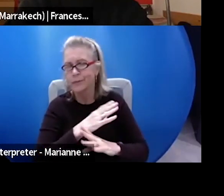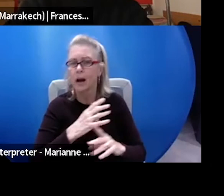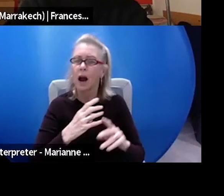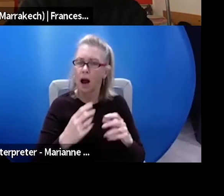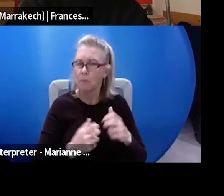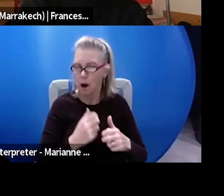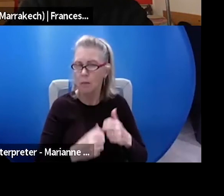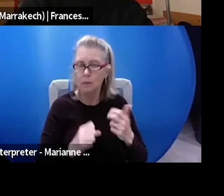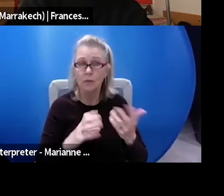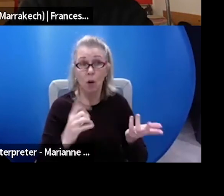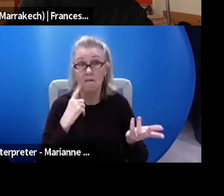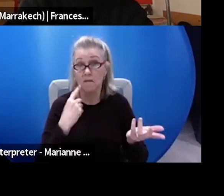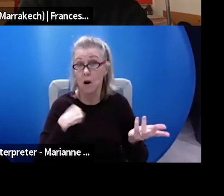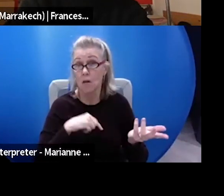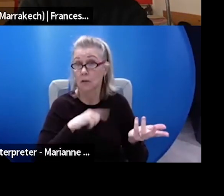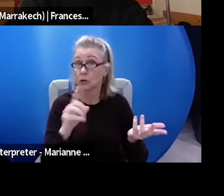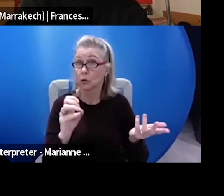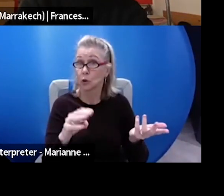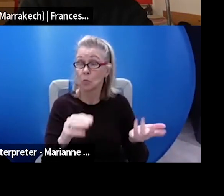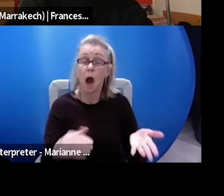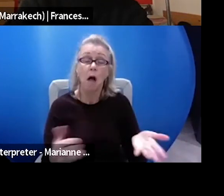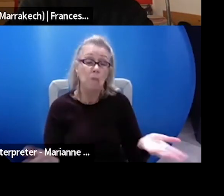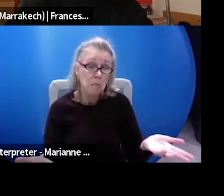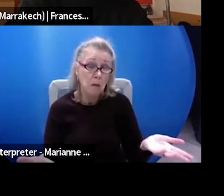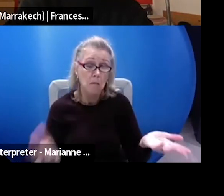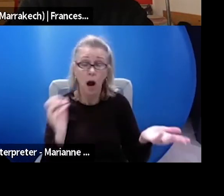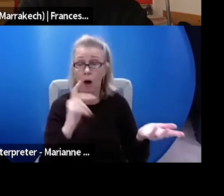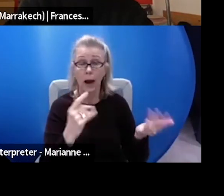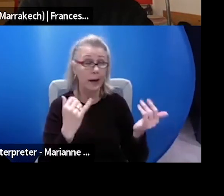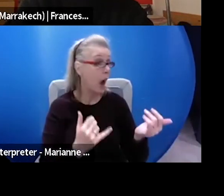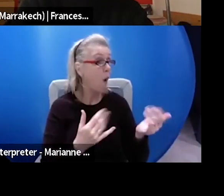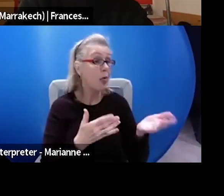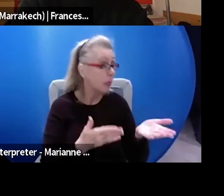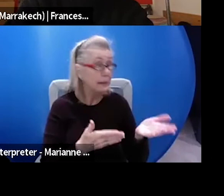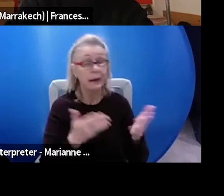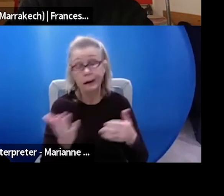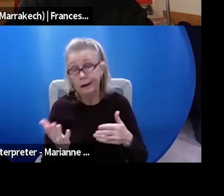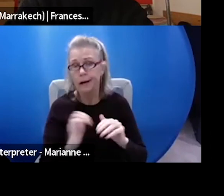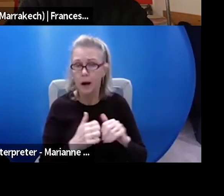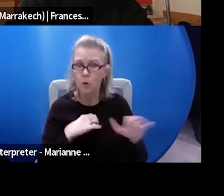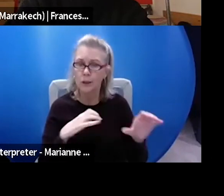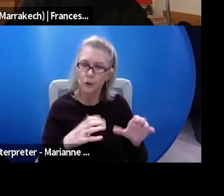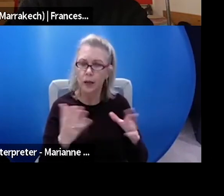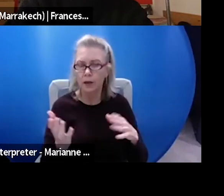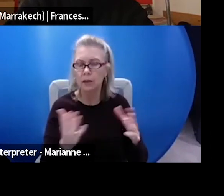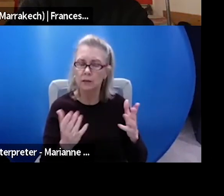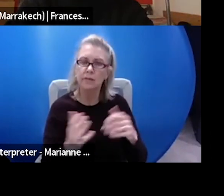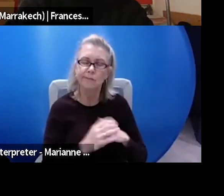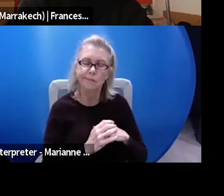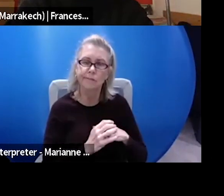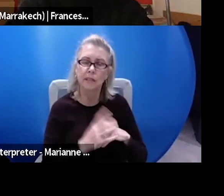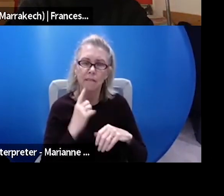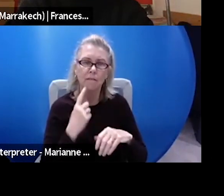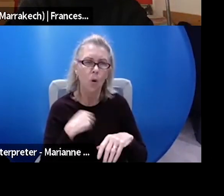So for us, Zoom was just a natural, okay, this has happened. Okay, now how are we going to do this? So for